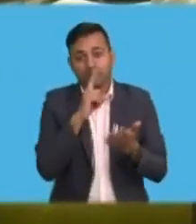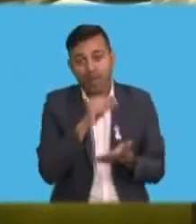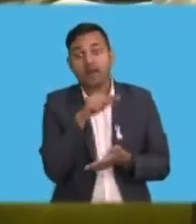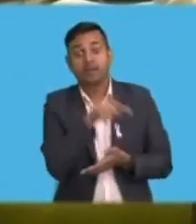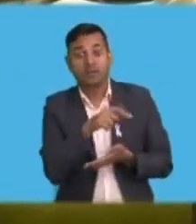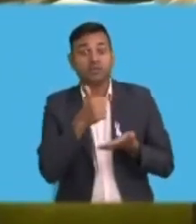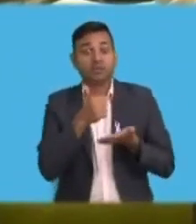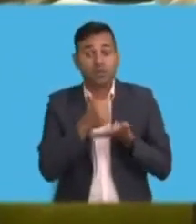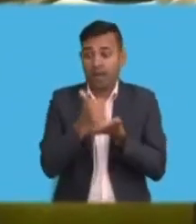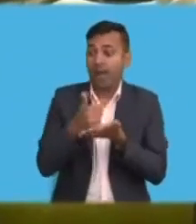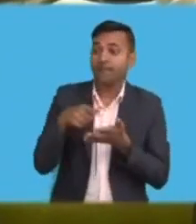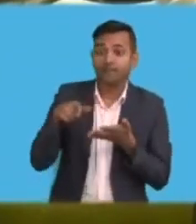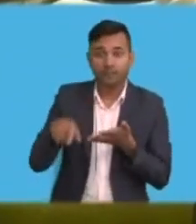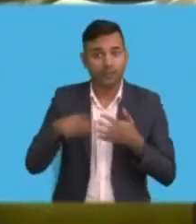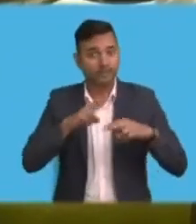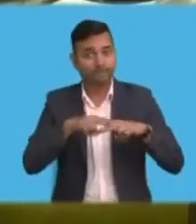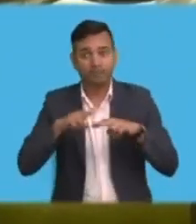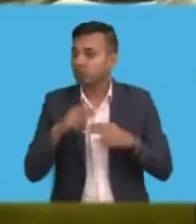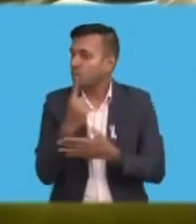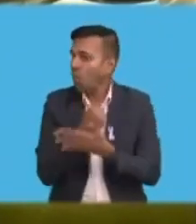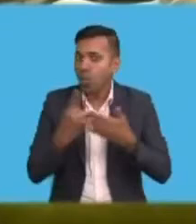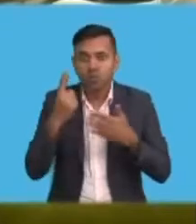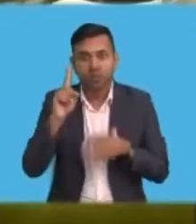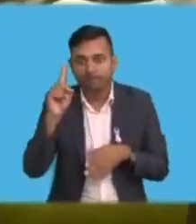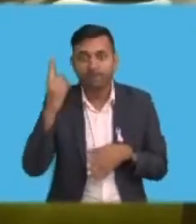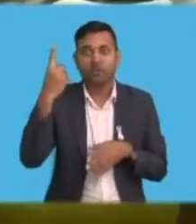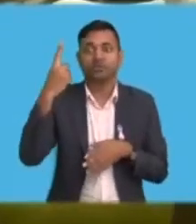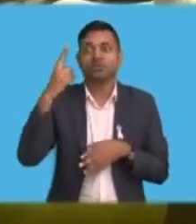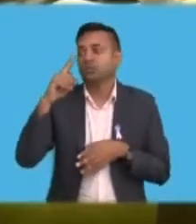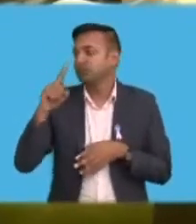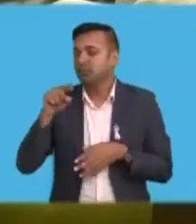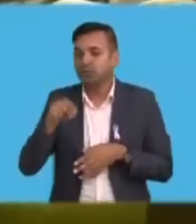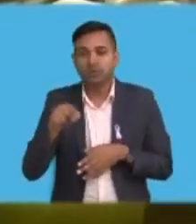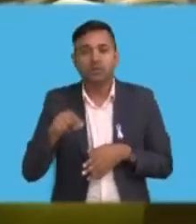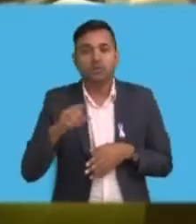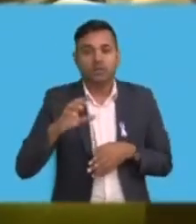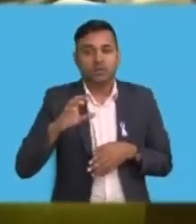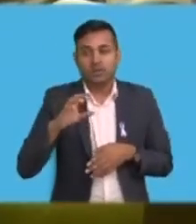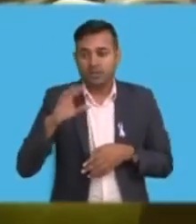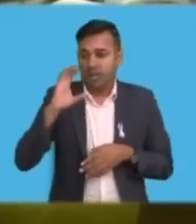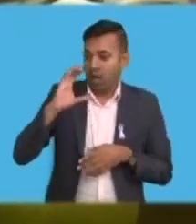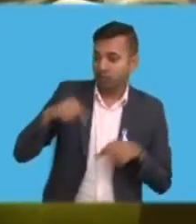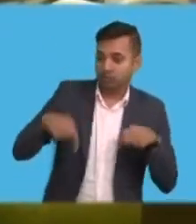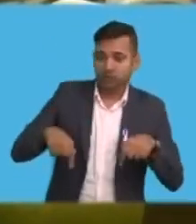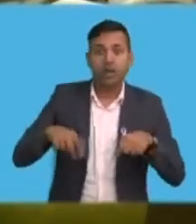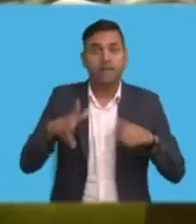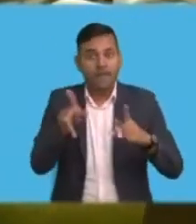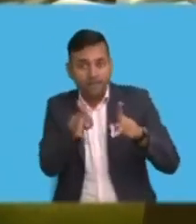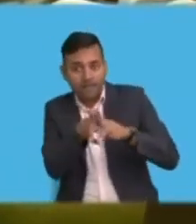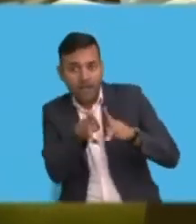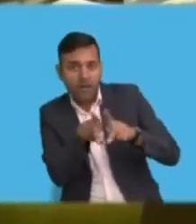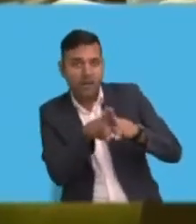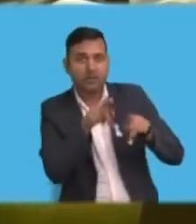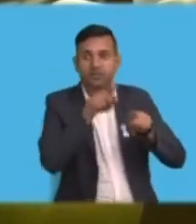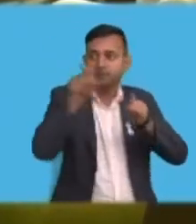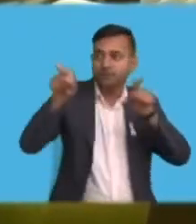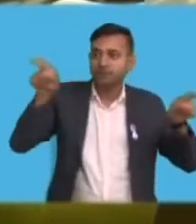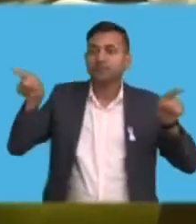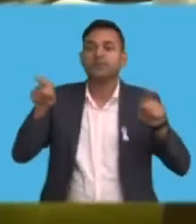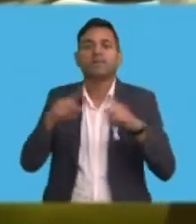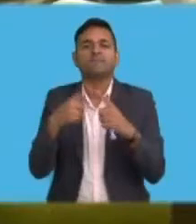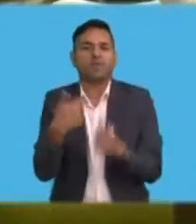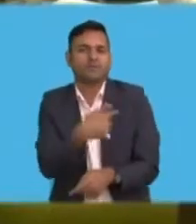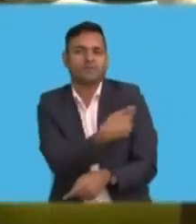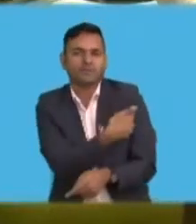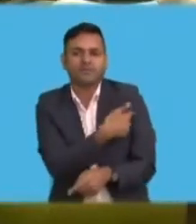one of the first countries in the Pacific and the region to simultaneously implement vaccines for pneumonia, the